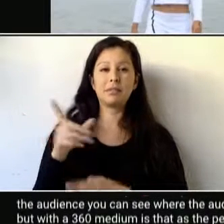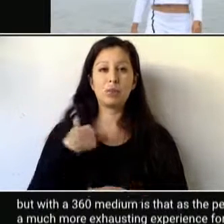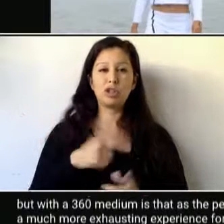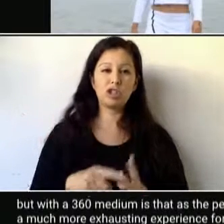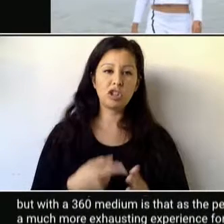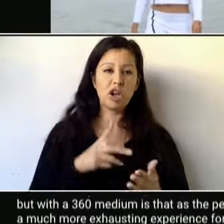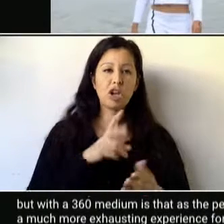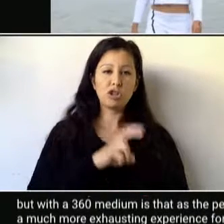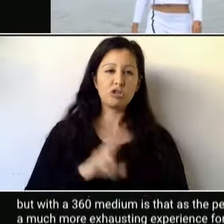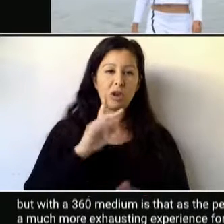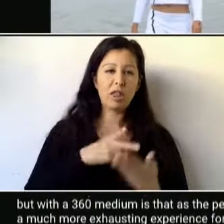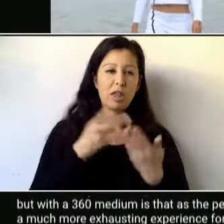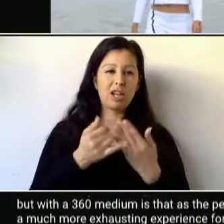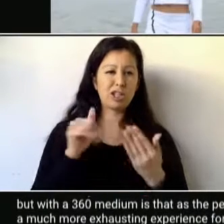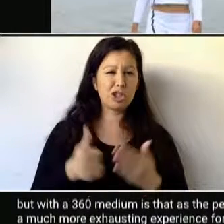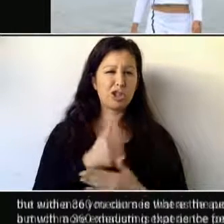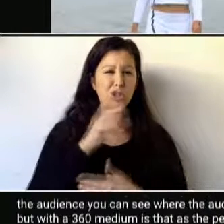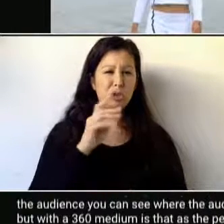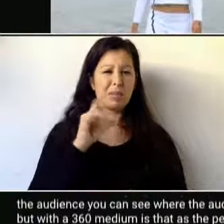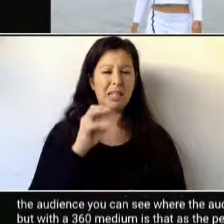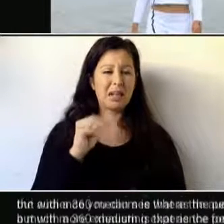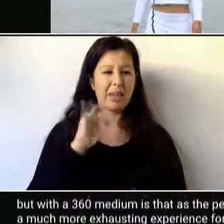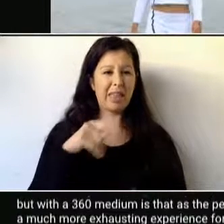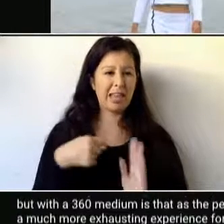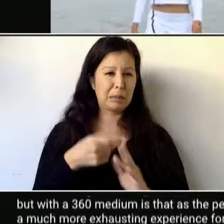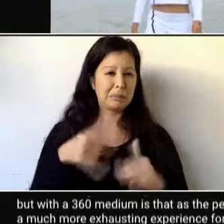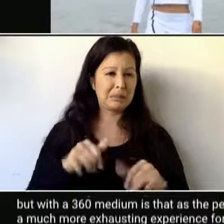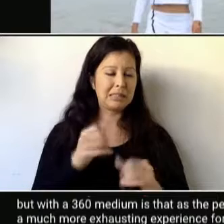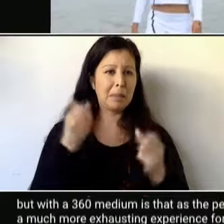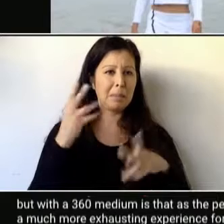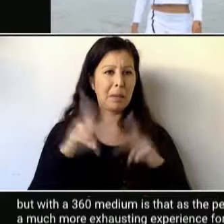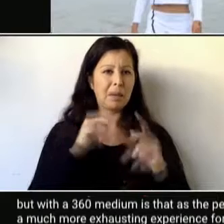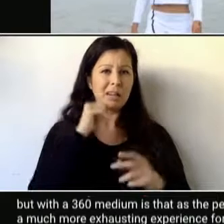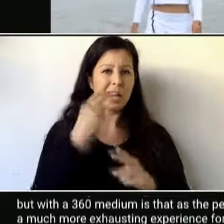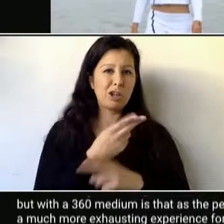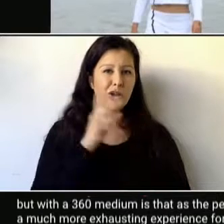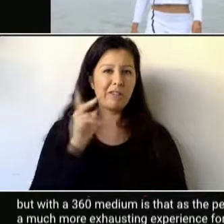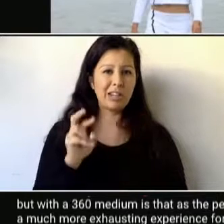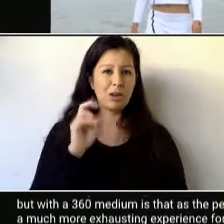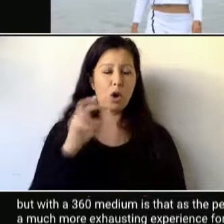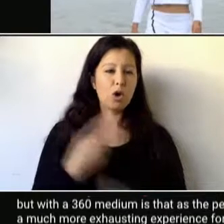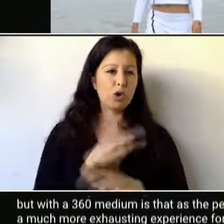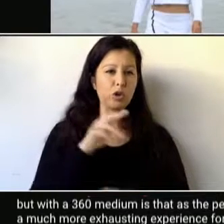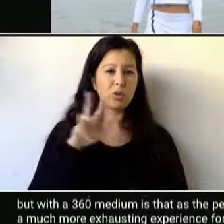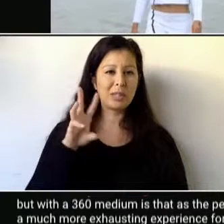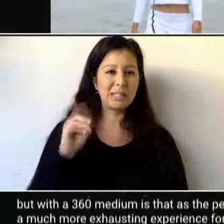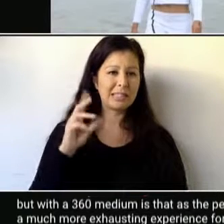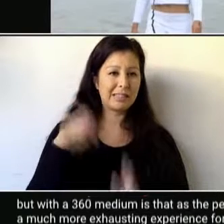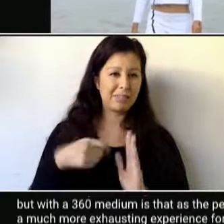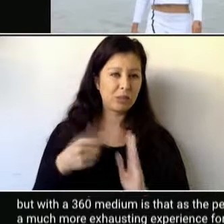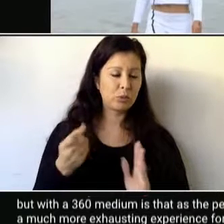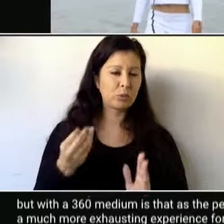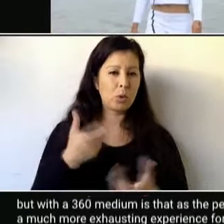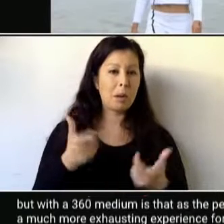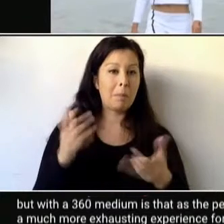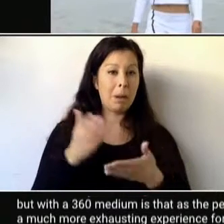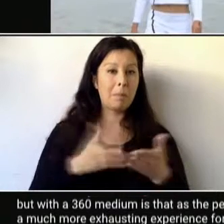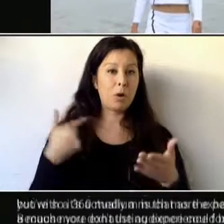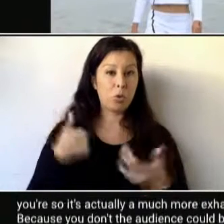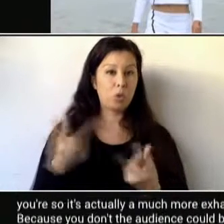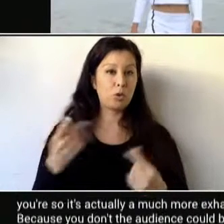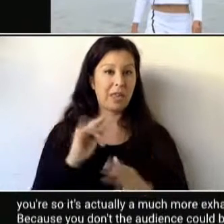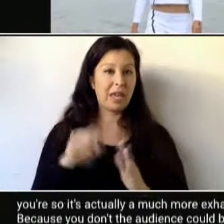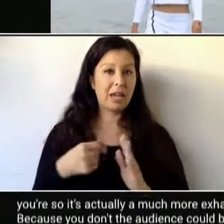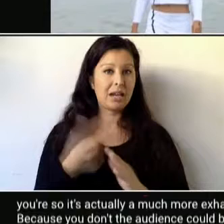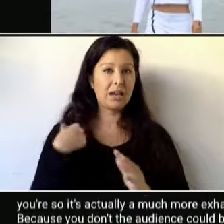project. It's a pretty new medium for viewers. A lot of people haven't used VR or used 360 videos. So a big part of what we were doing,